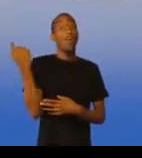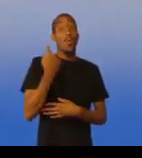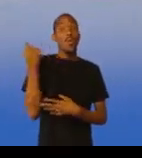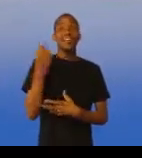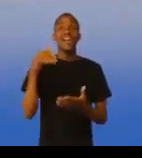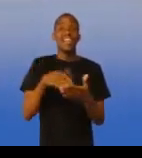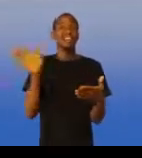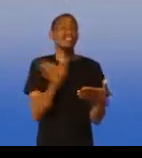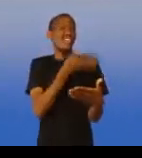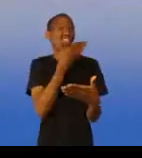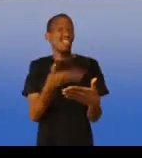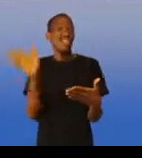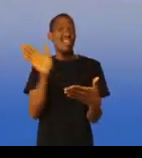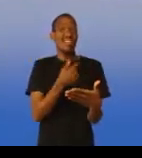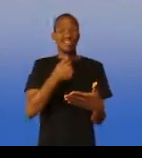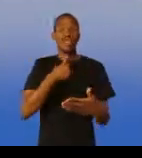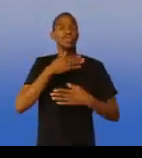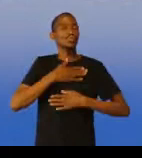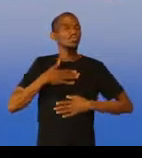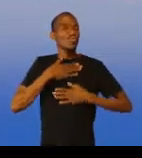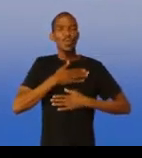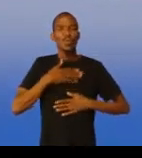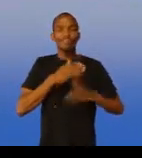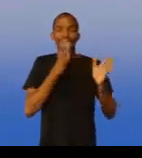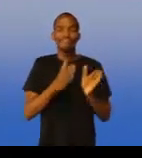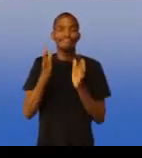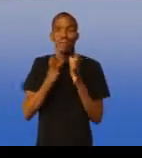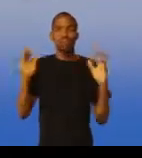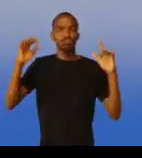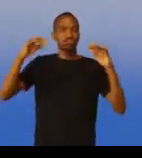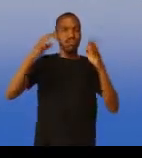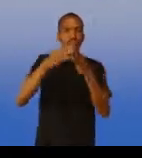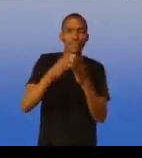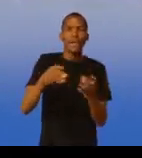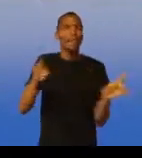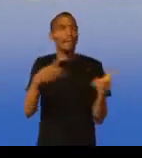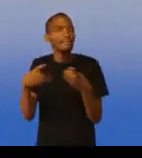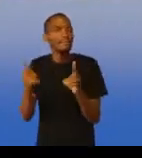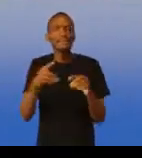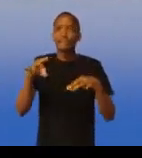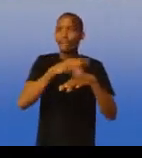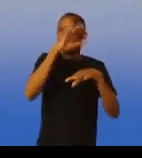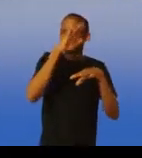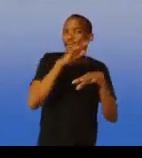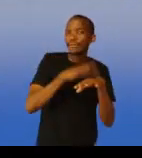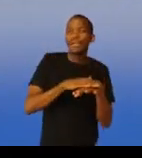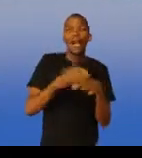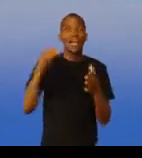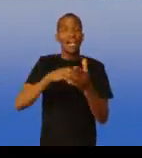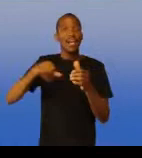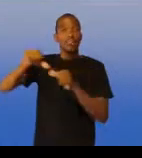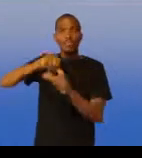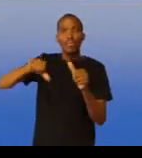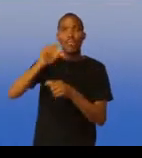mostly I enjoy organizing events like event management, parties, weddings, and going to the